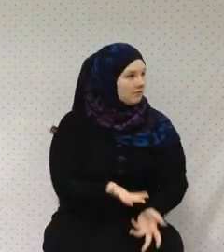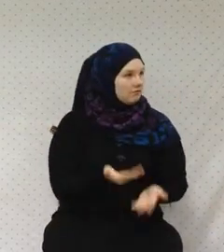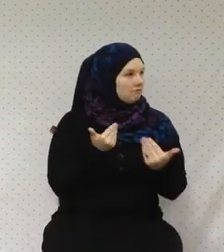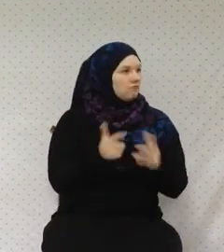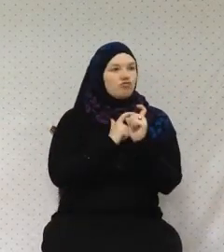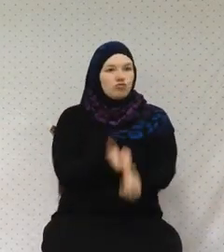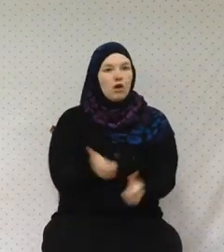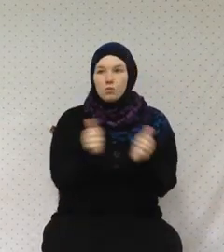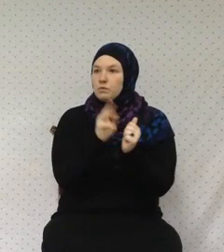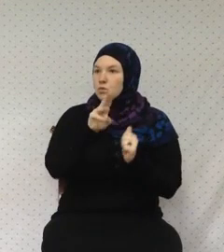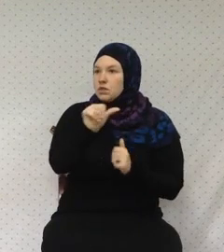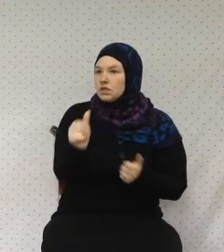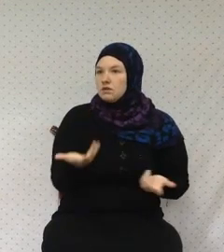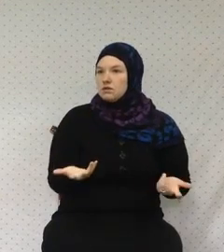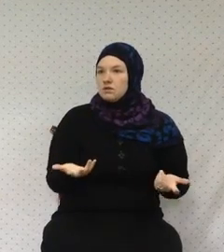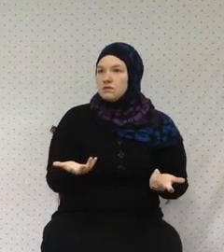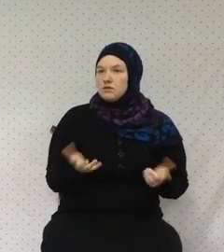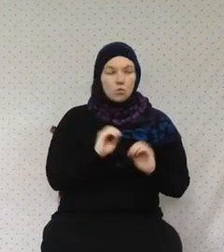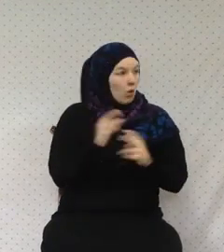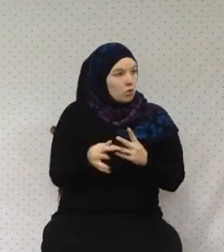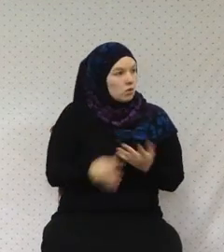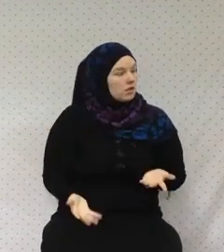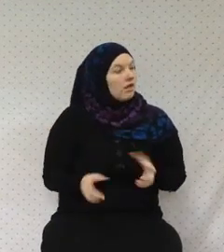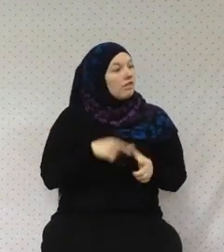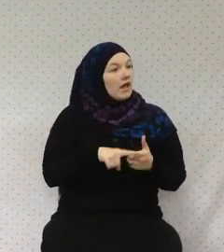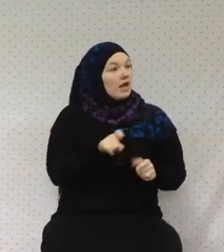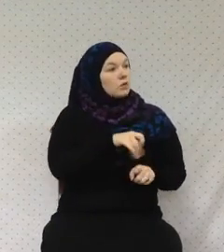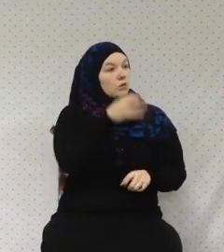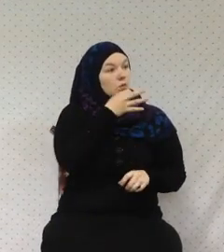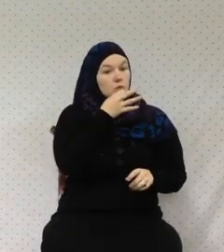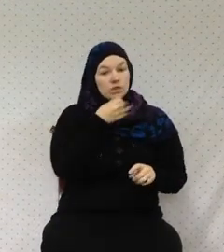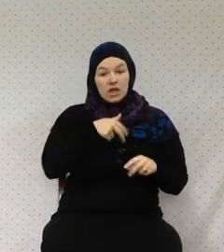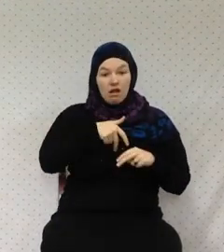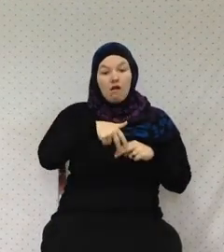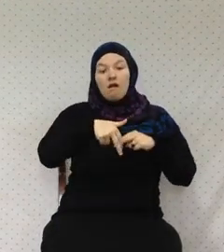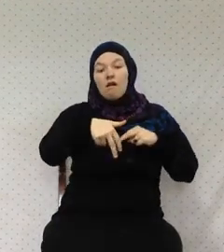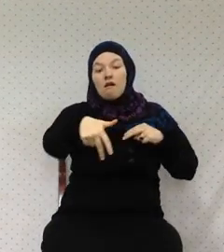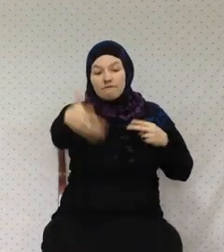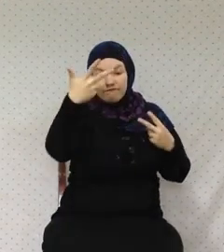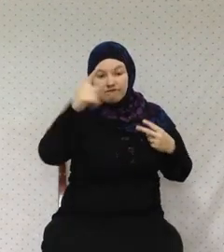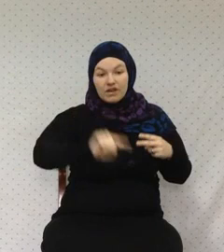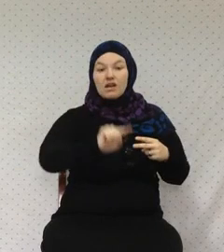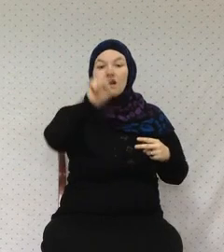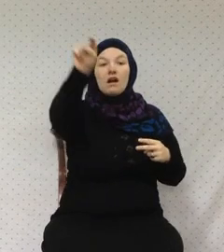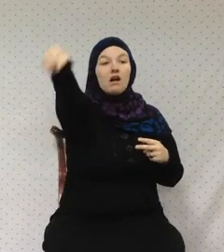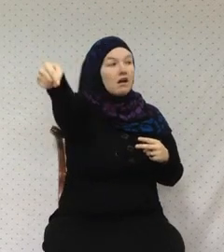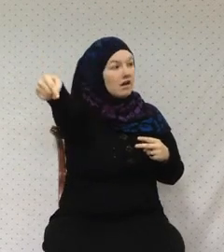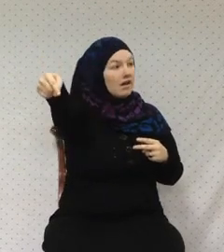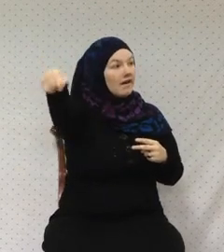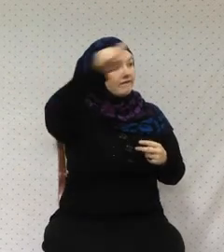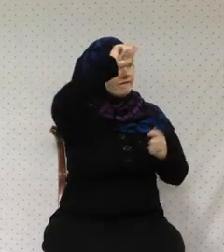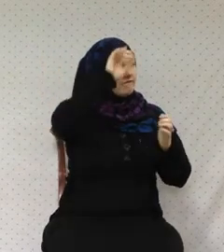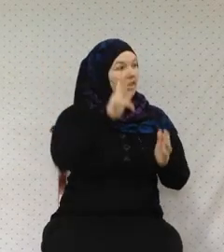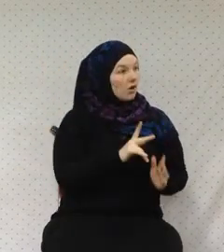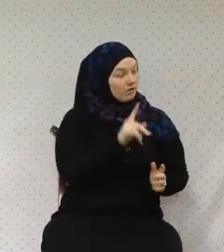just running with Moses. And as soon as they were out on the other side and Pharaoh caught